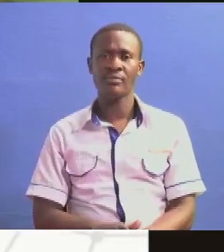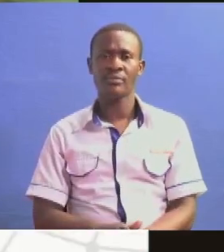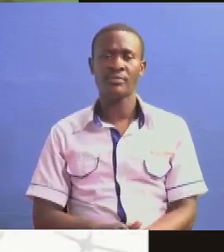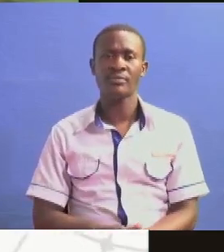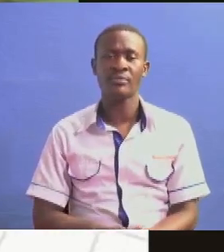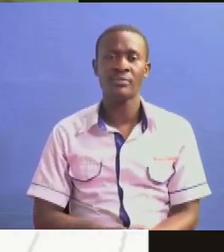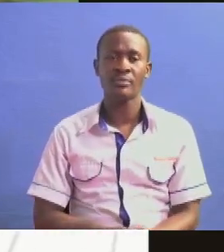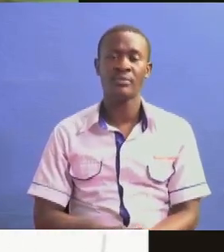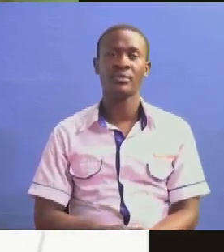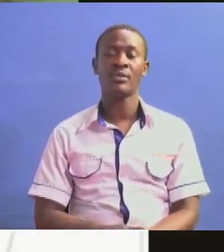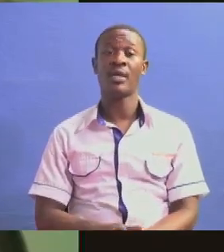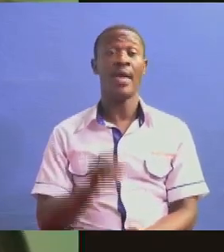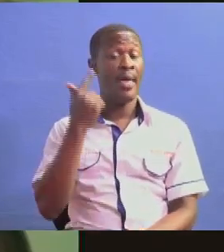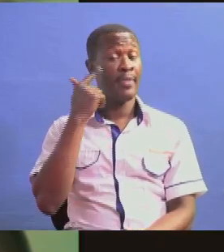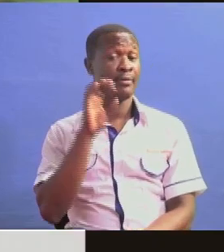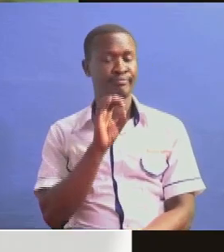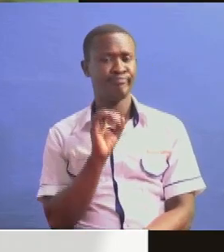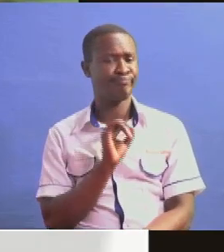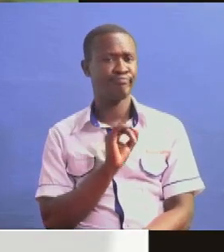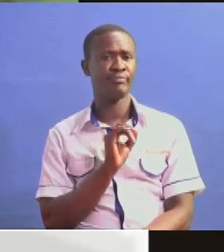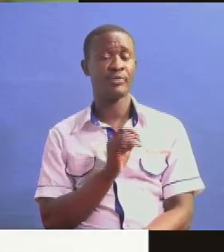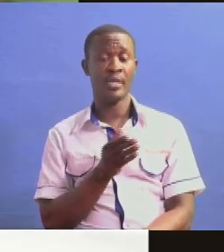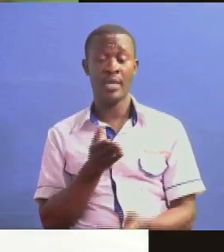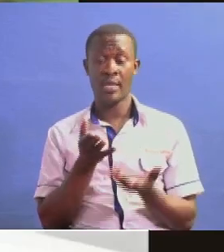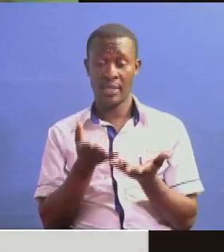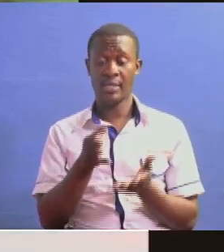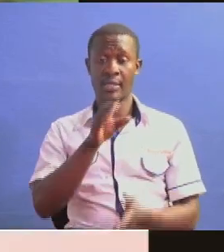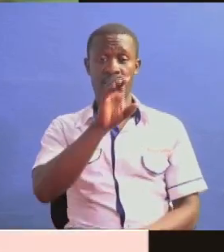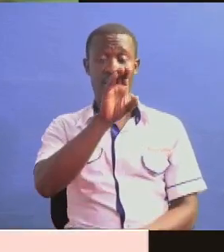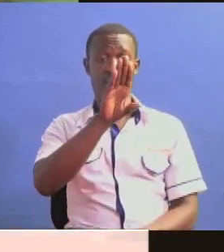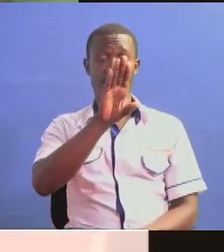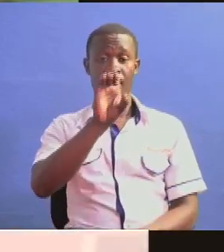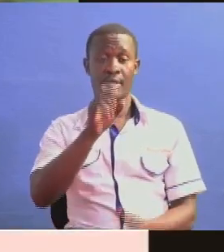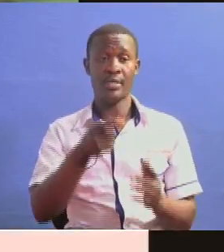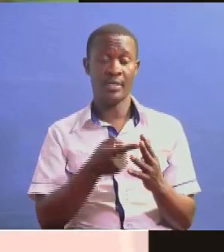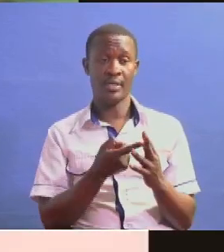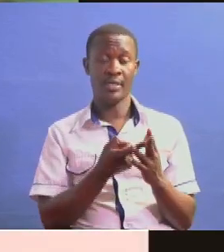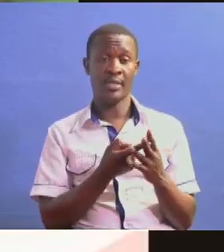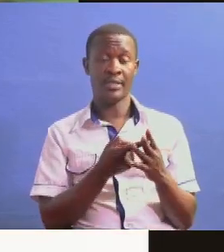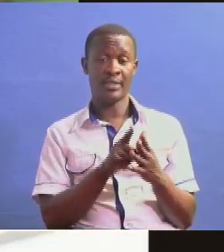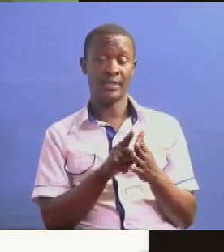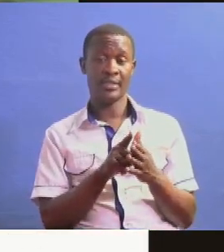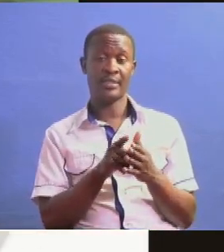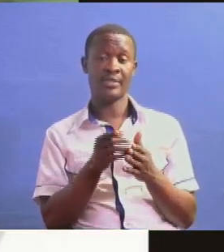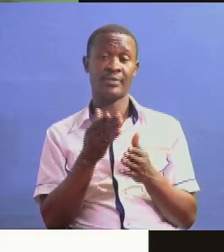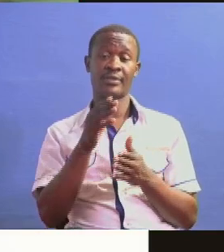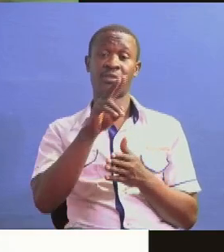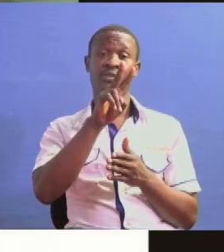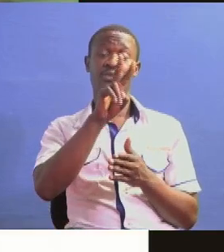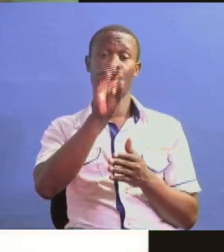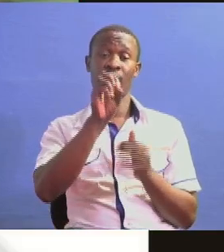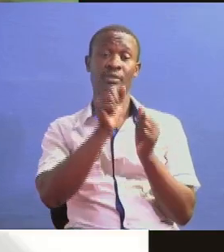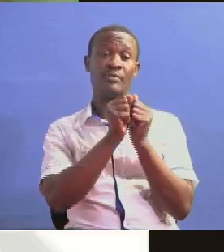I don't really think so, because this CBC started way back in